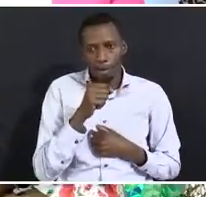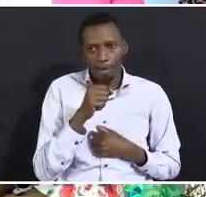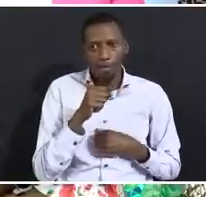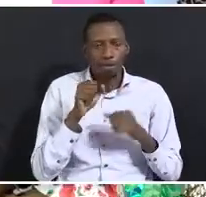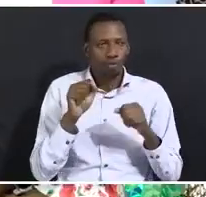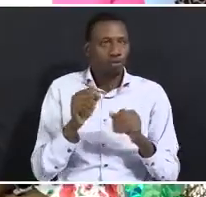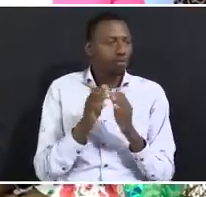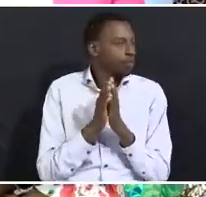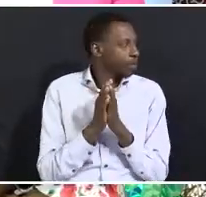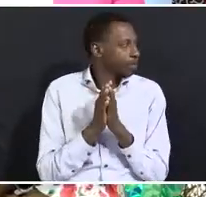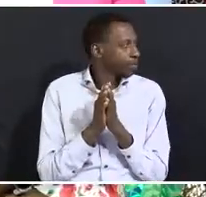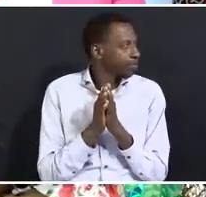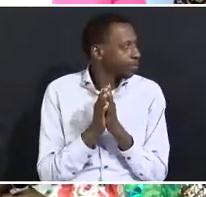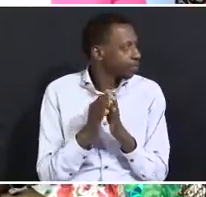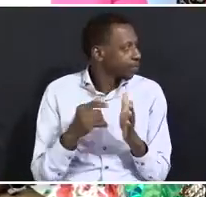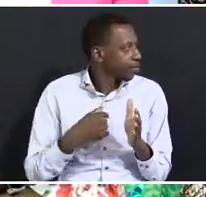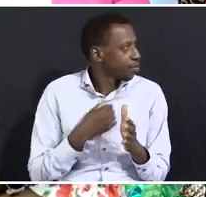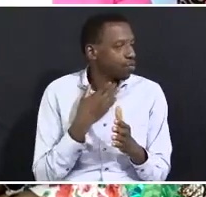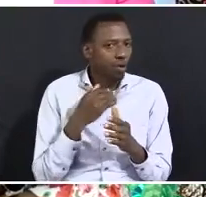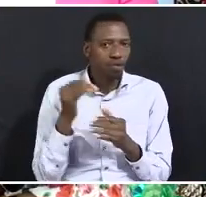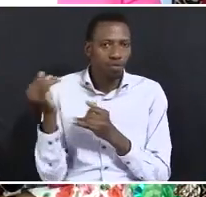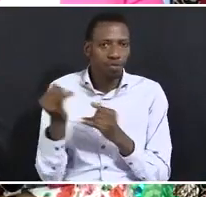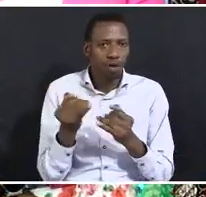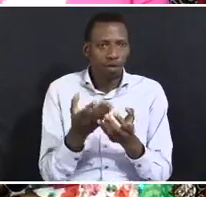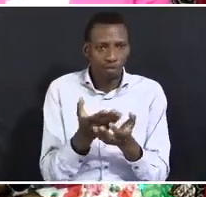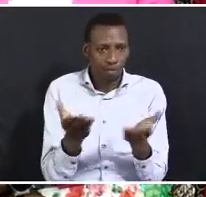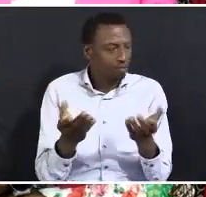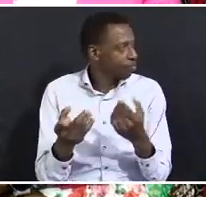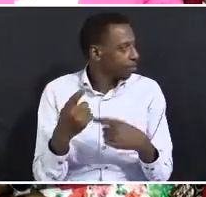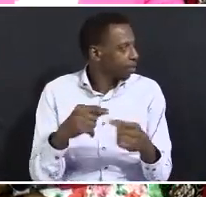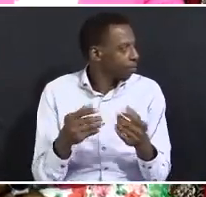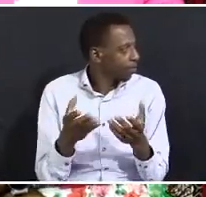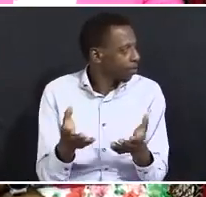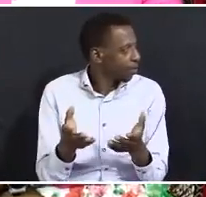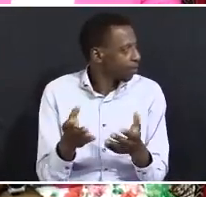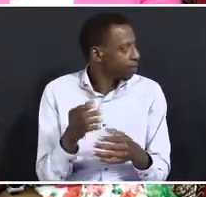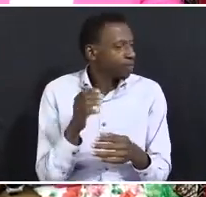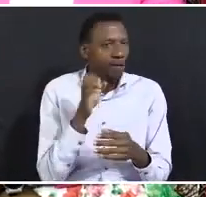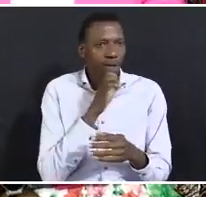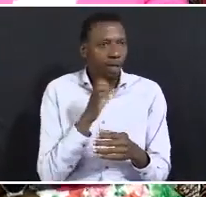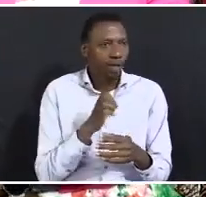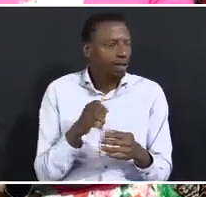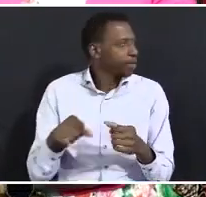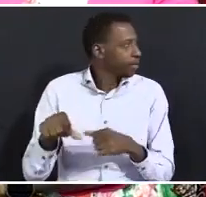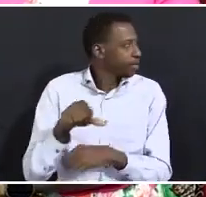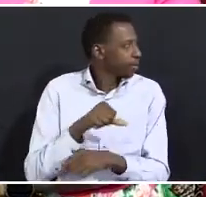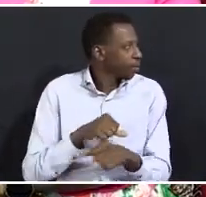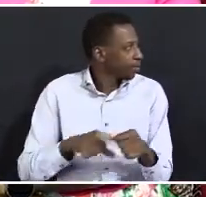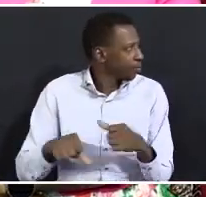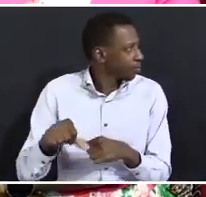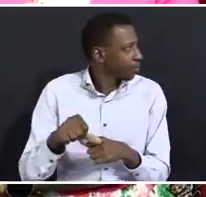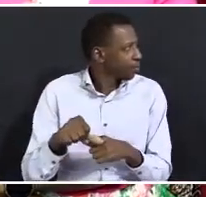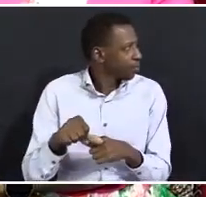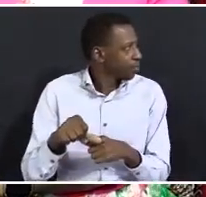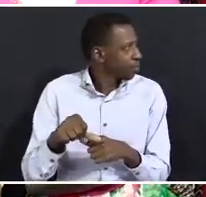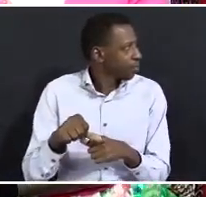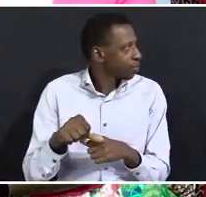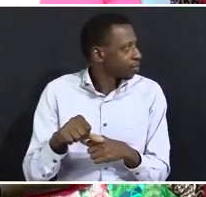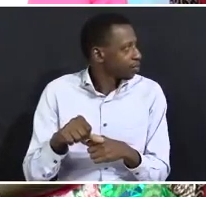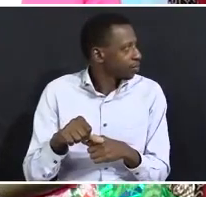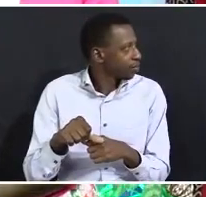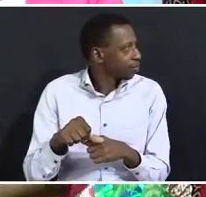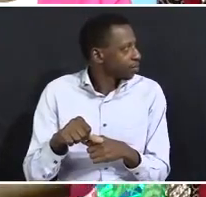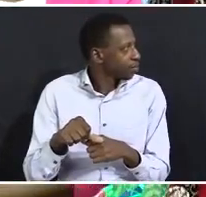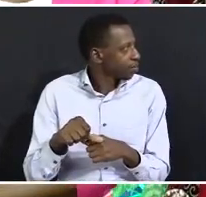to pray. I want to invite them to come in. The elders will surround them. So, Brother Moses,